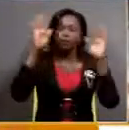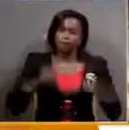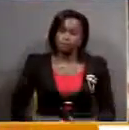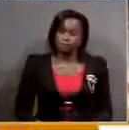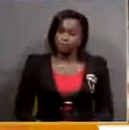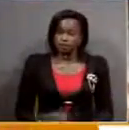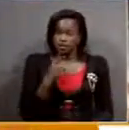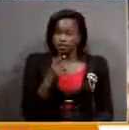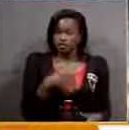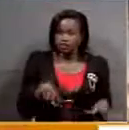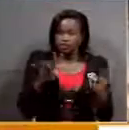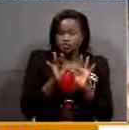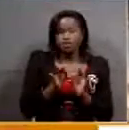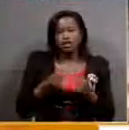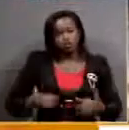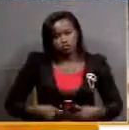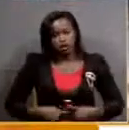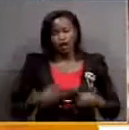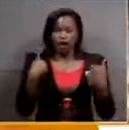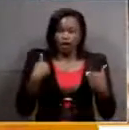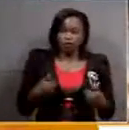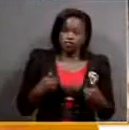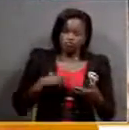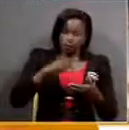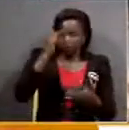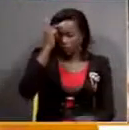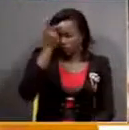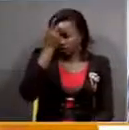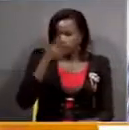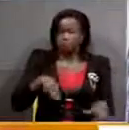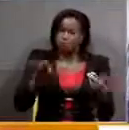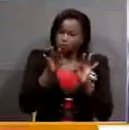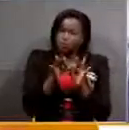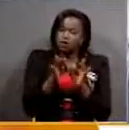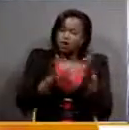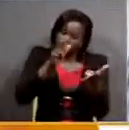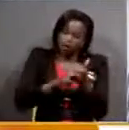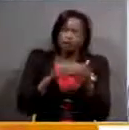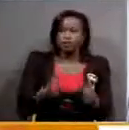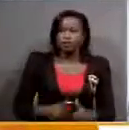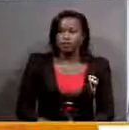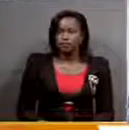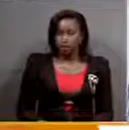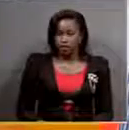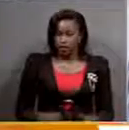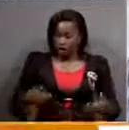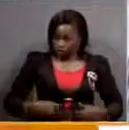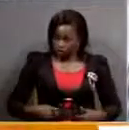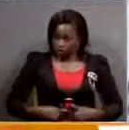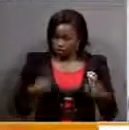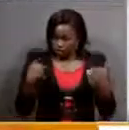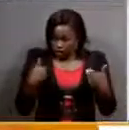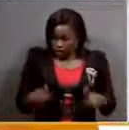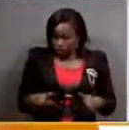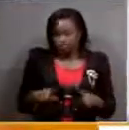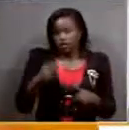the operationalization of the adolescent health policy to enable them reach more youth. The adolescent health policy, which has not been put